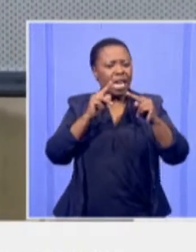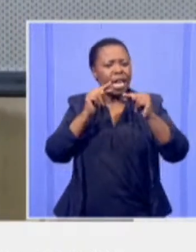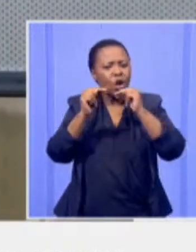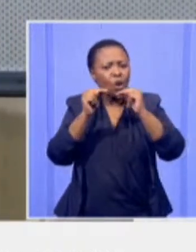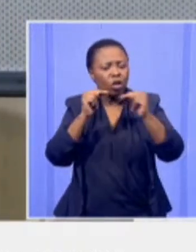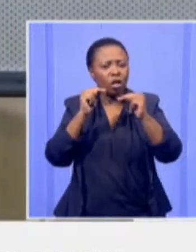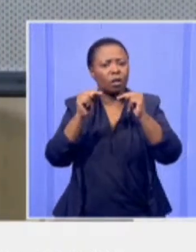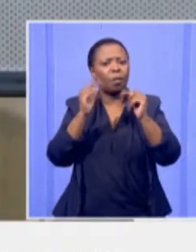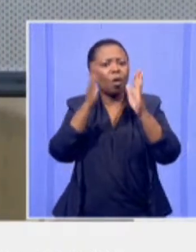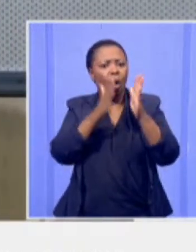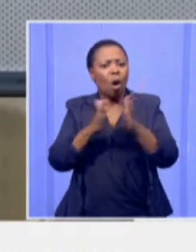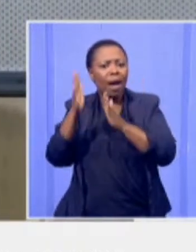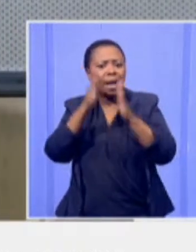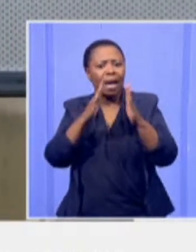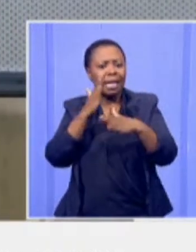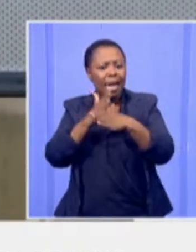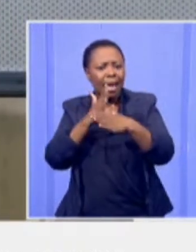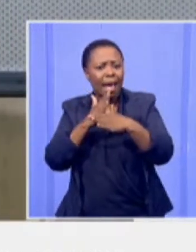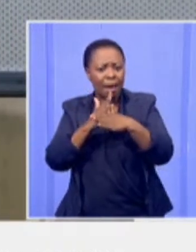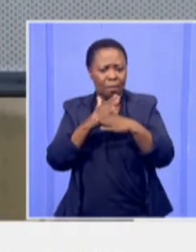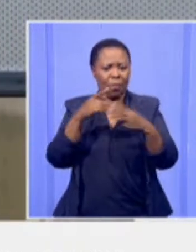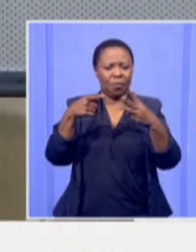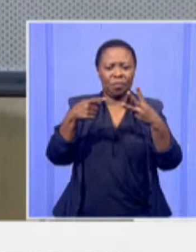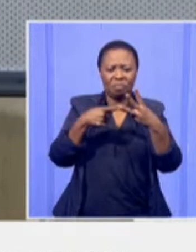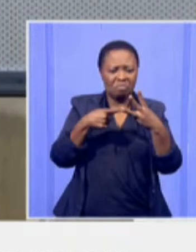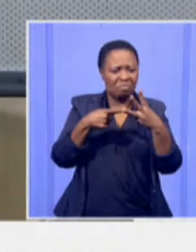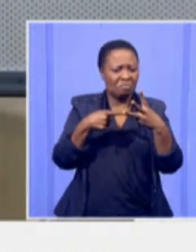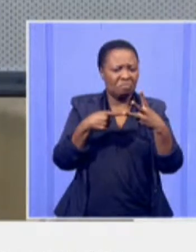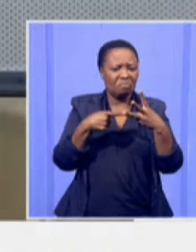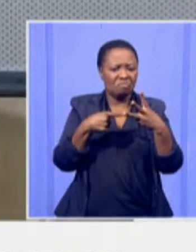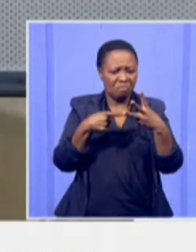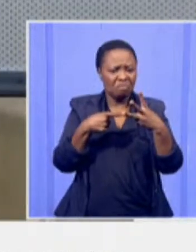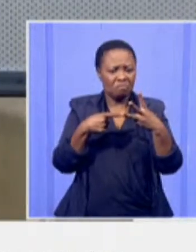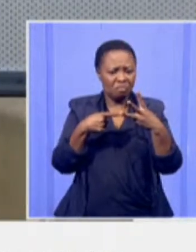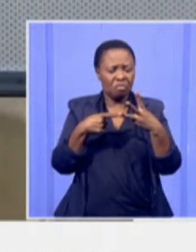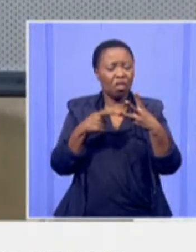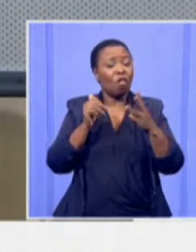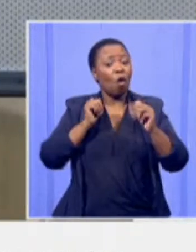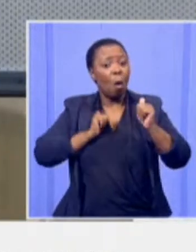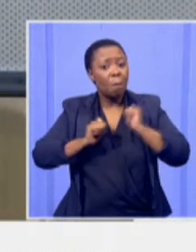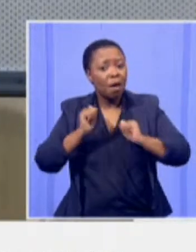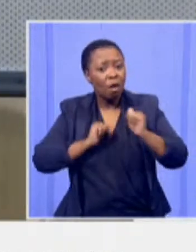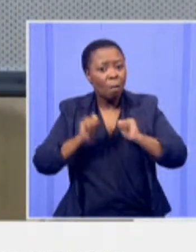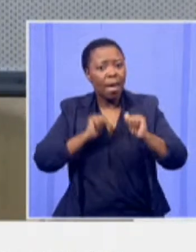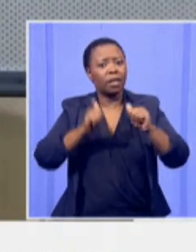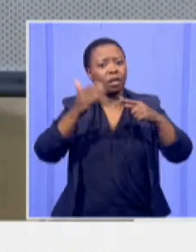labor, there was a component which is for your performance.